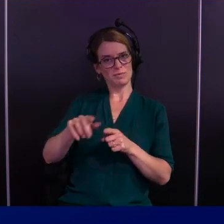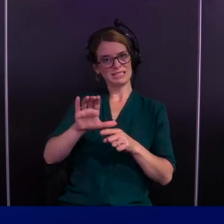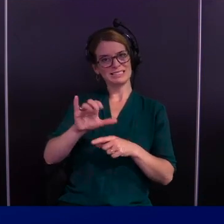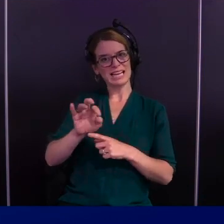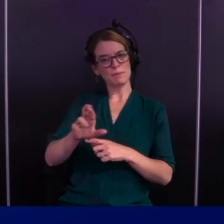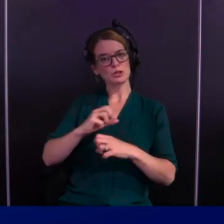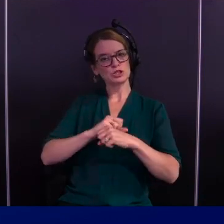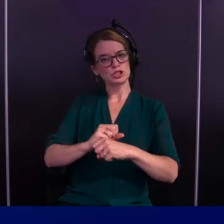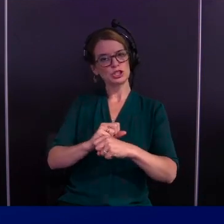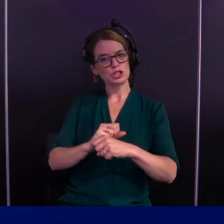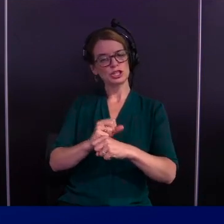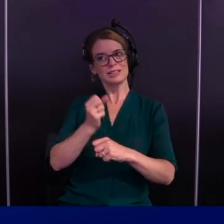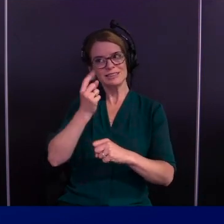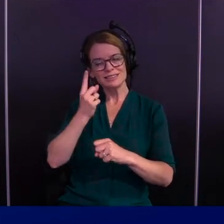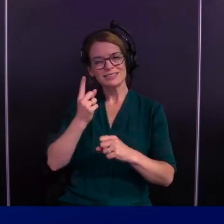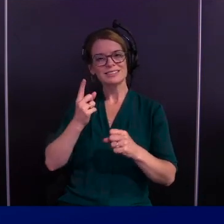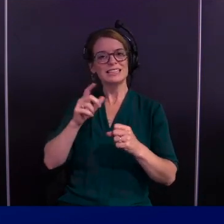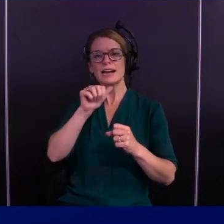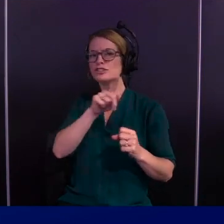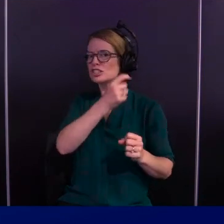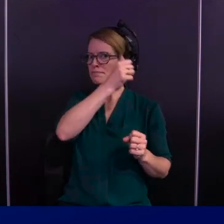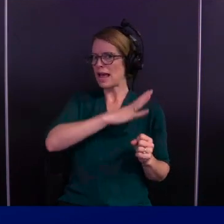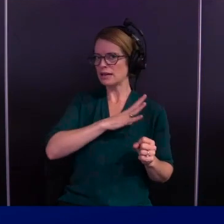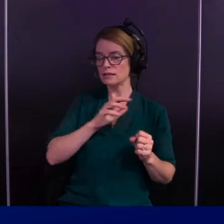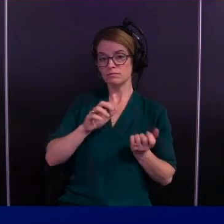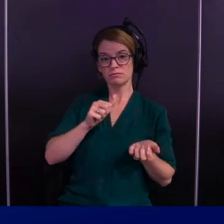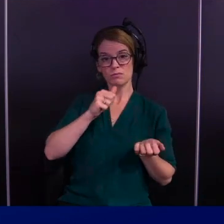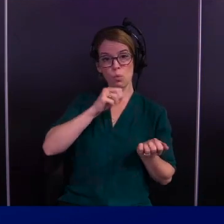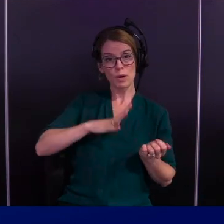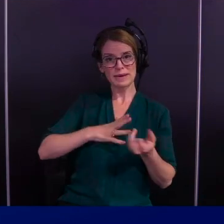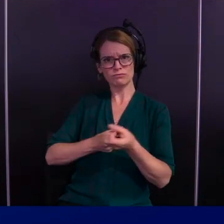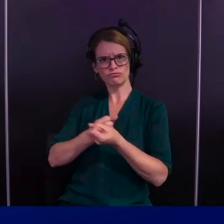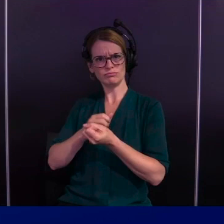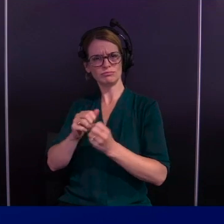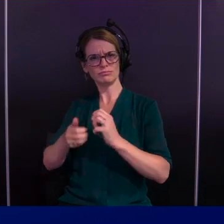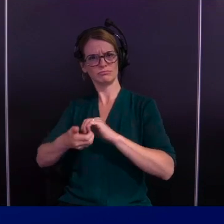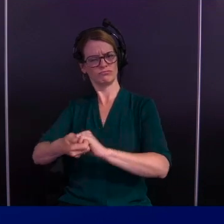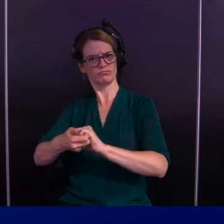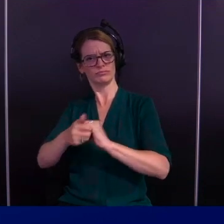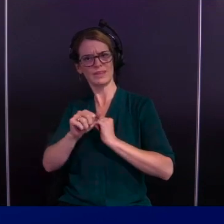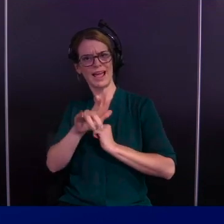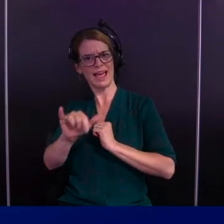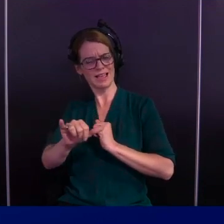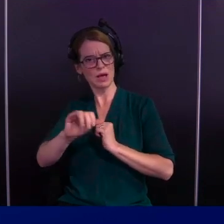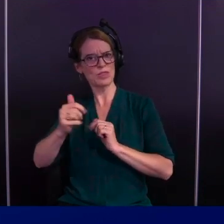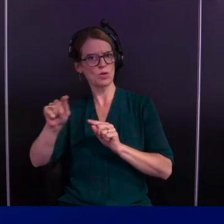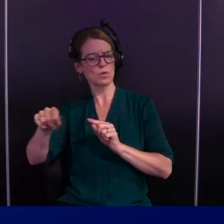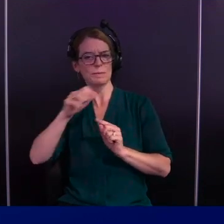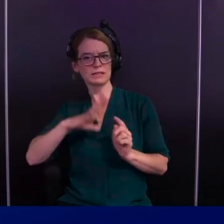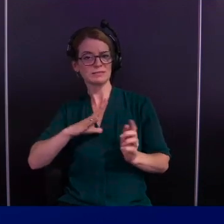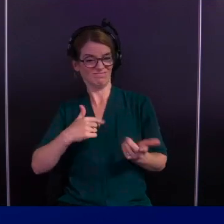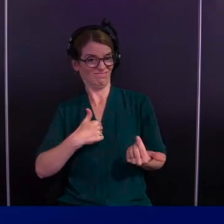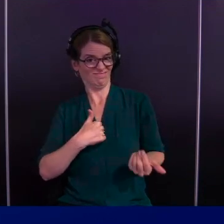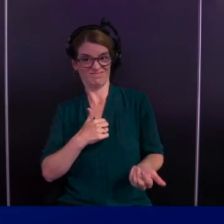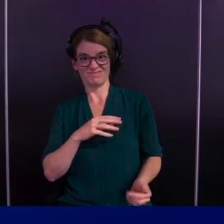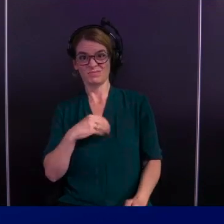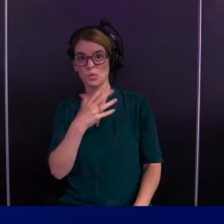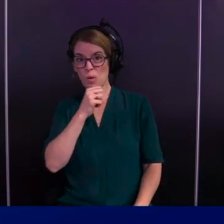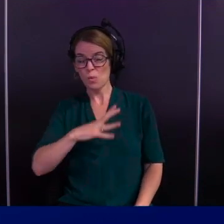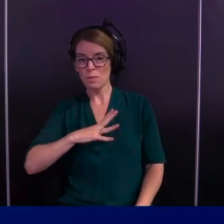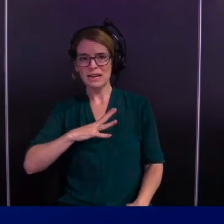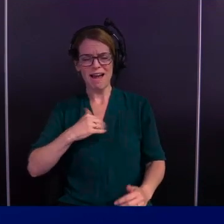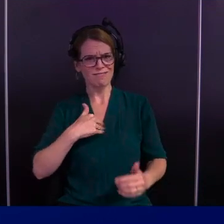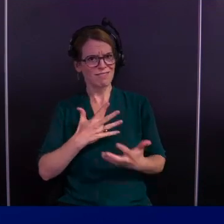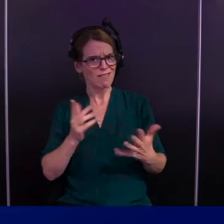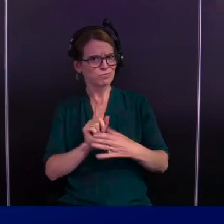is women can be allies to other women too. Yes. And so I have a lot of privilege as a white woman, and I can help in a lot of